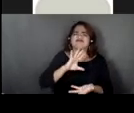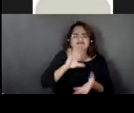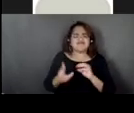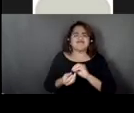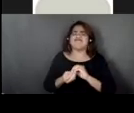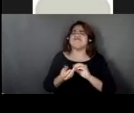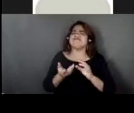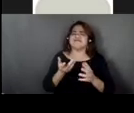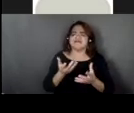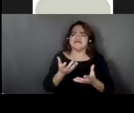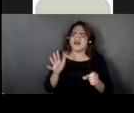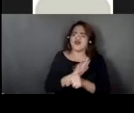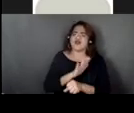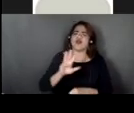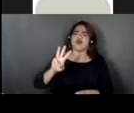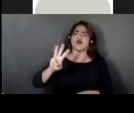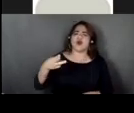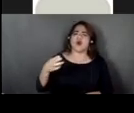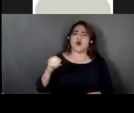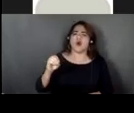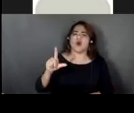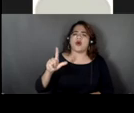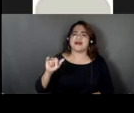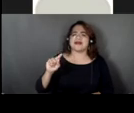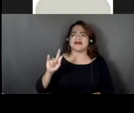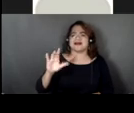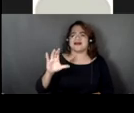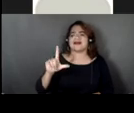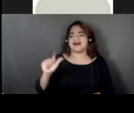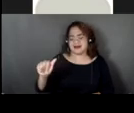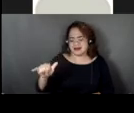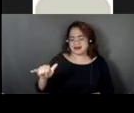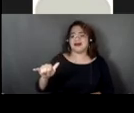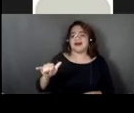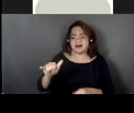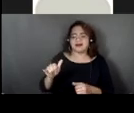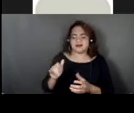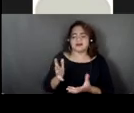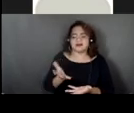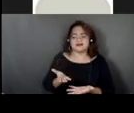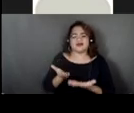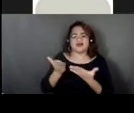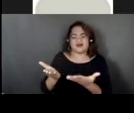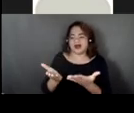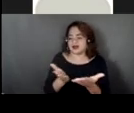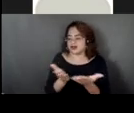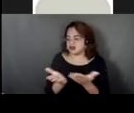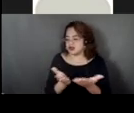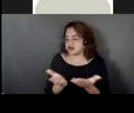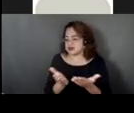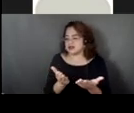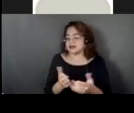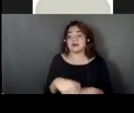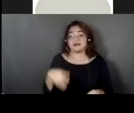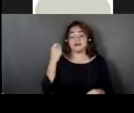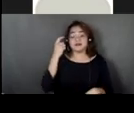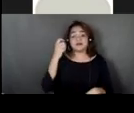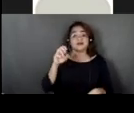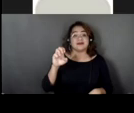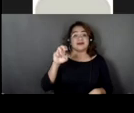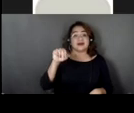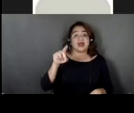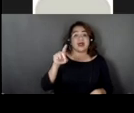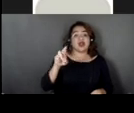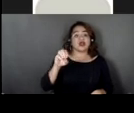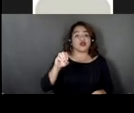Hormone management in our program happens either within the primary care sites or through an endocrinologist. And